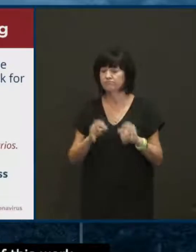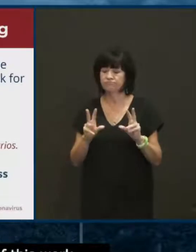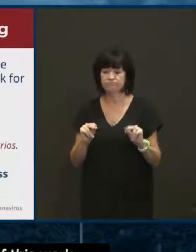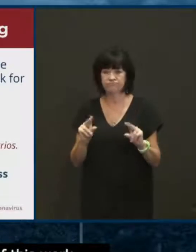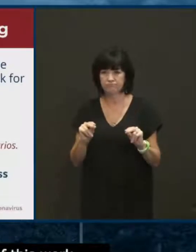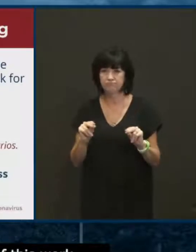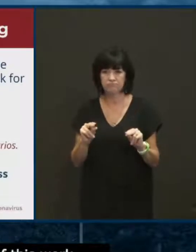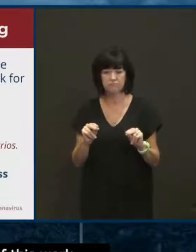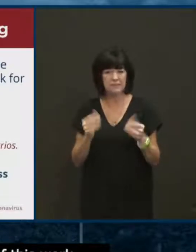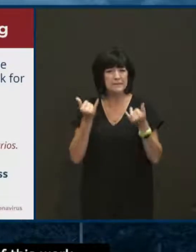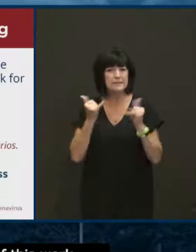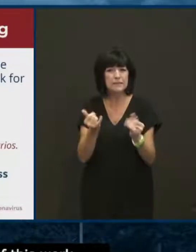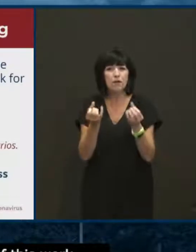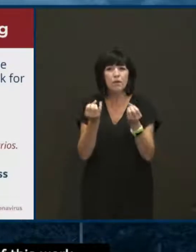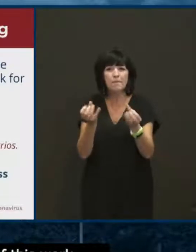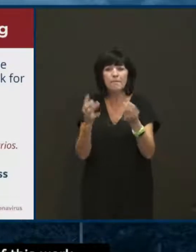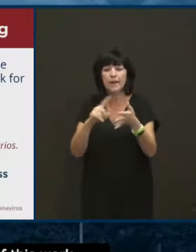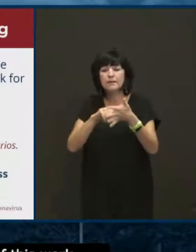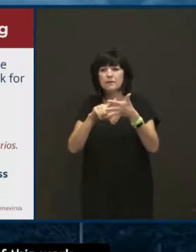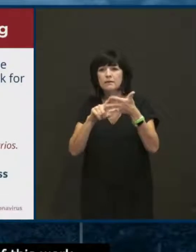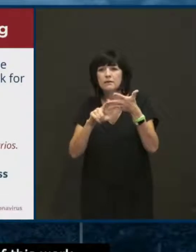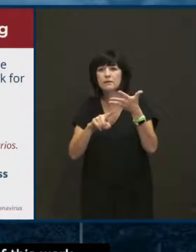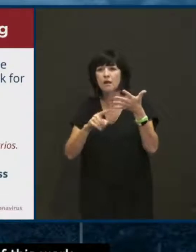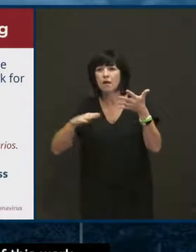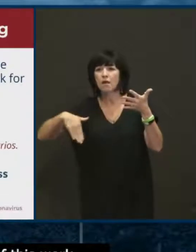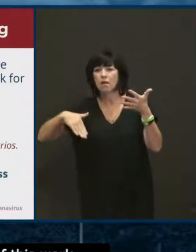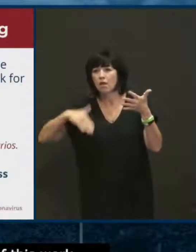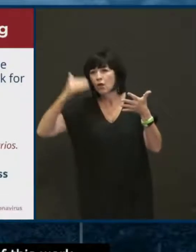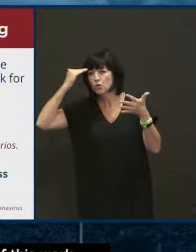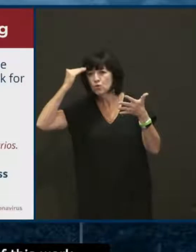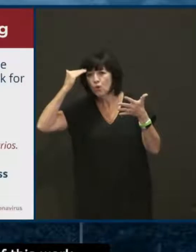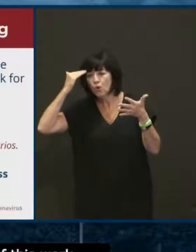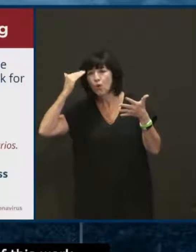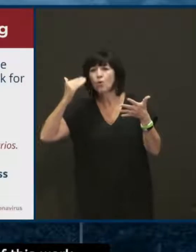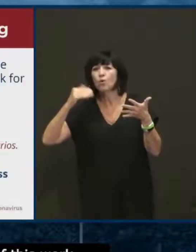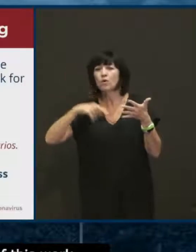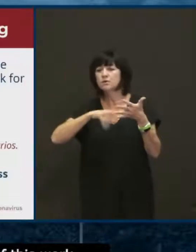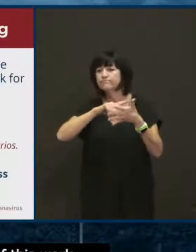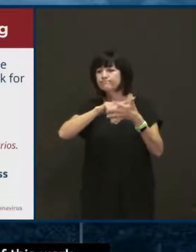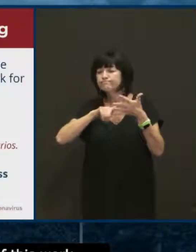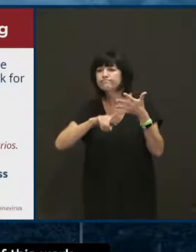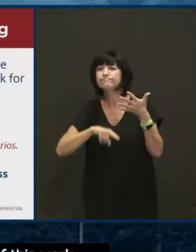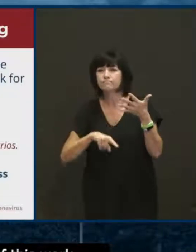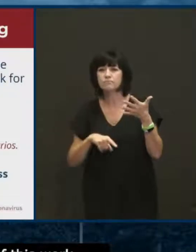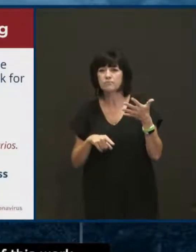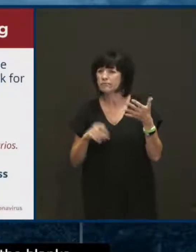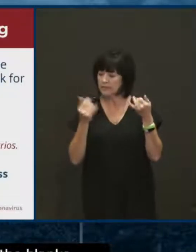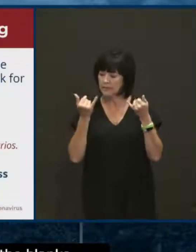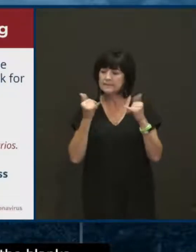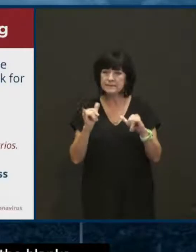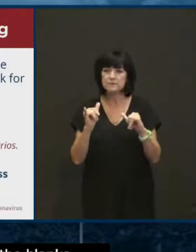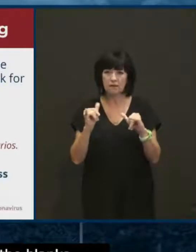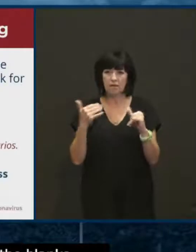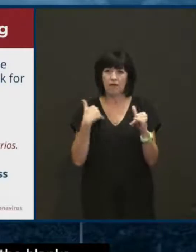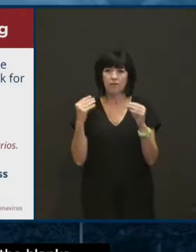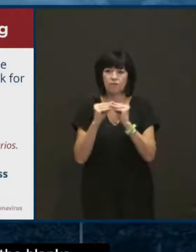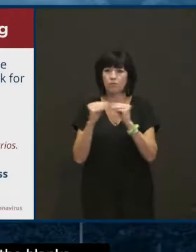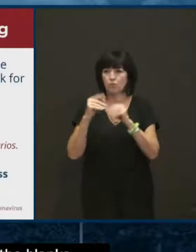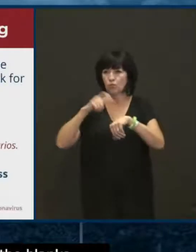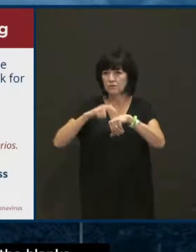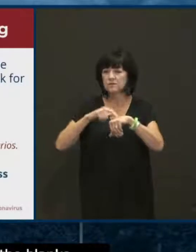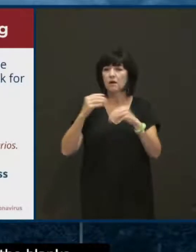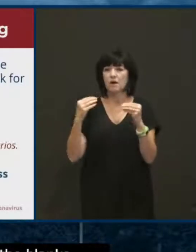that will fill in the blanks over time, but we are working on planning for a variety of different